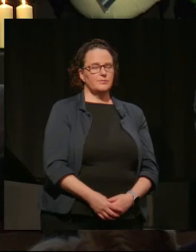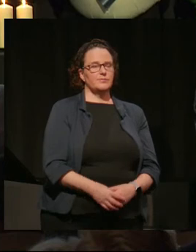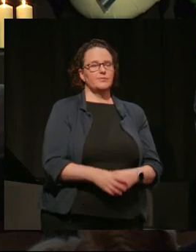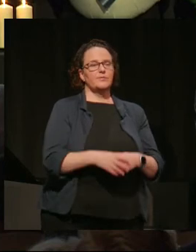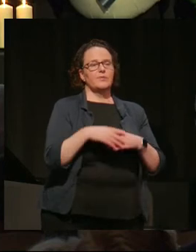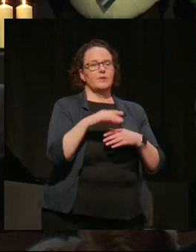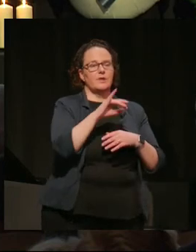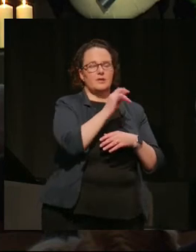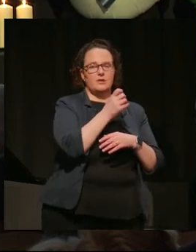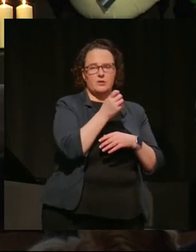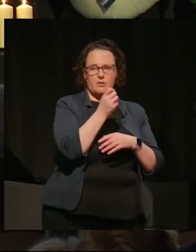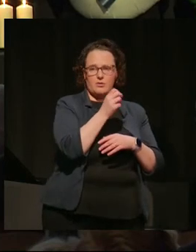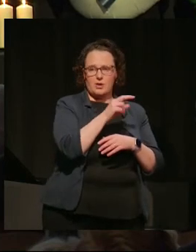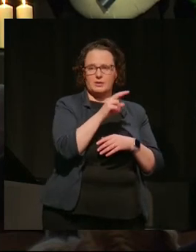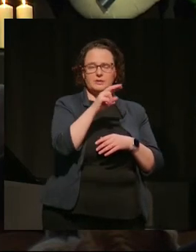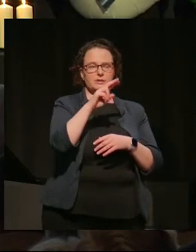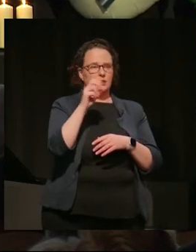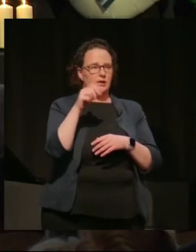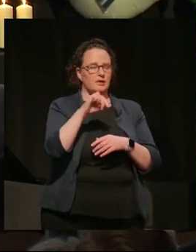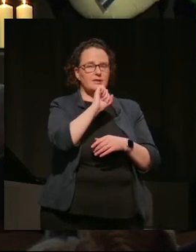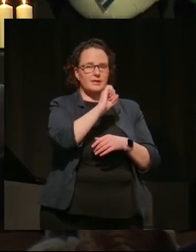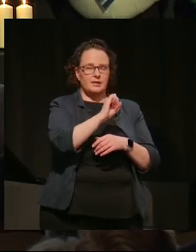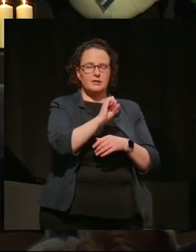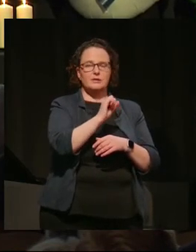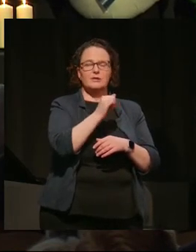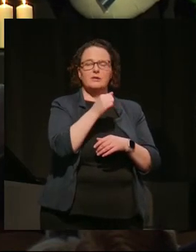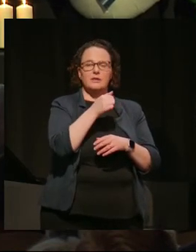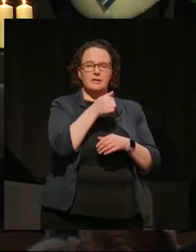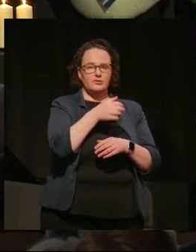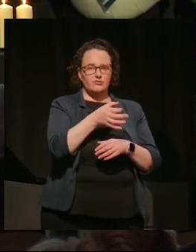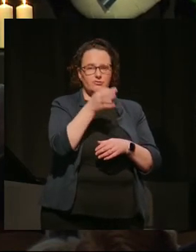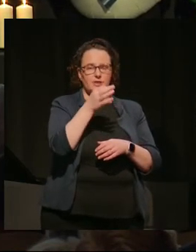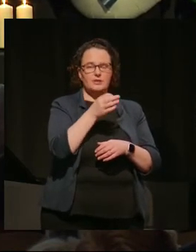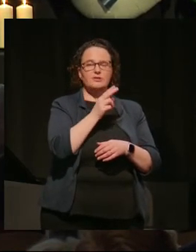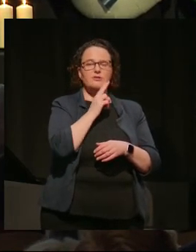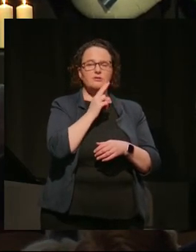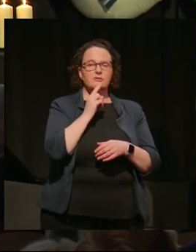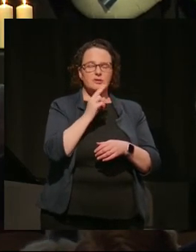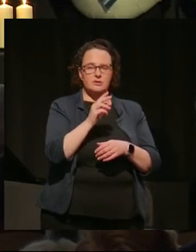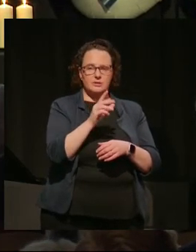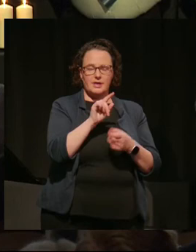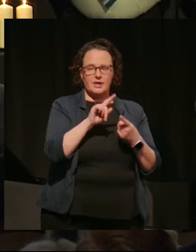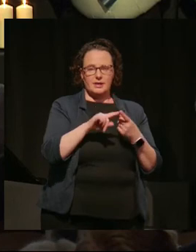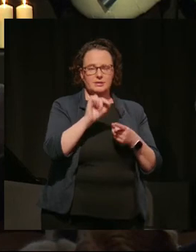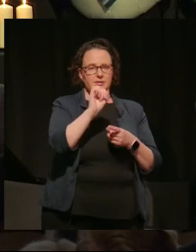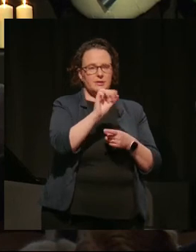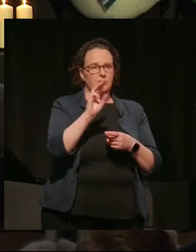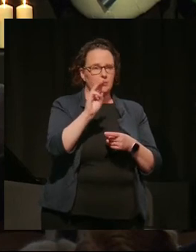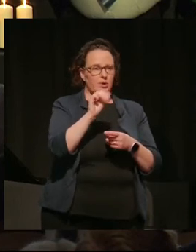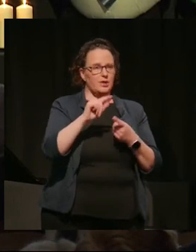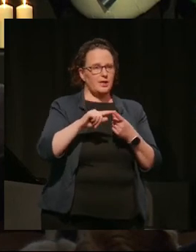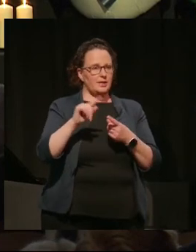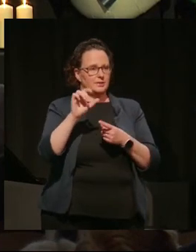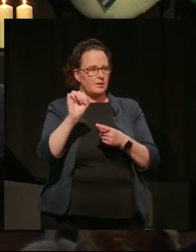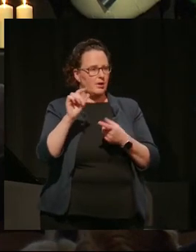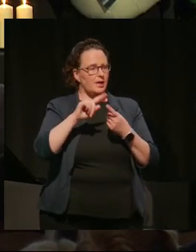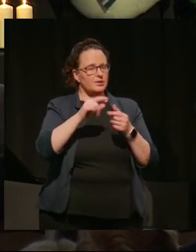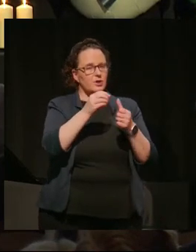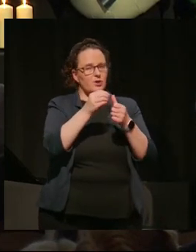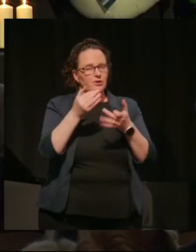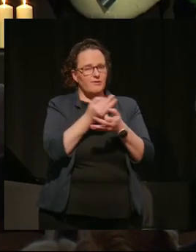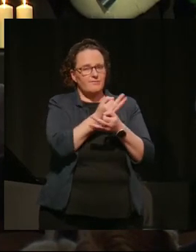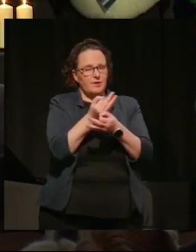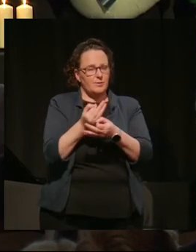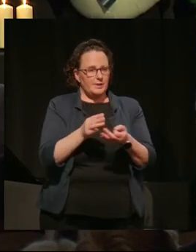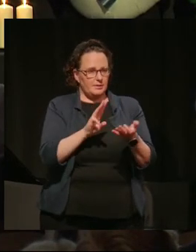Yoram Tokar, whose great uncle David, Aunt Jeanette Gelassen, Paul and Sarah Talma, and other